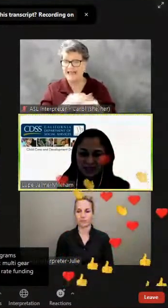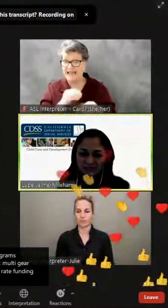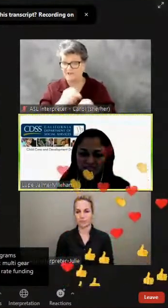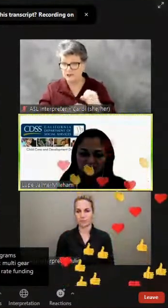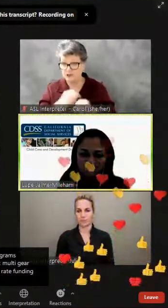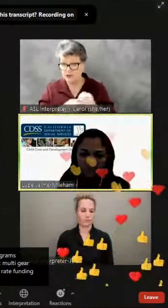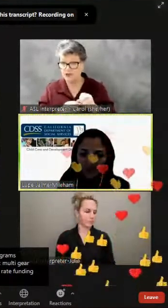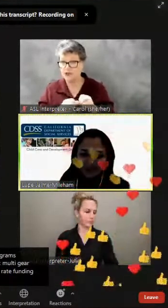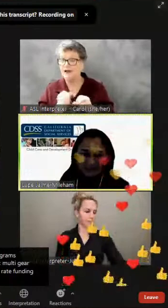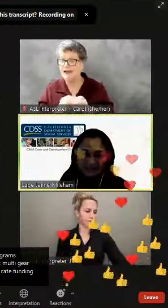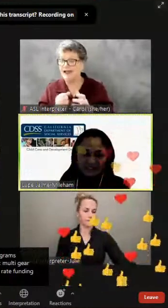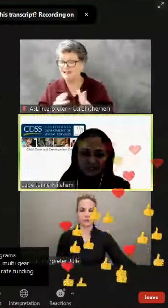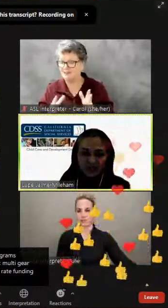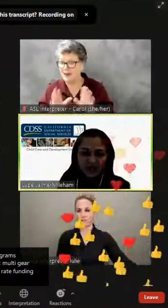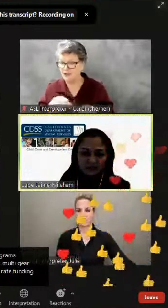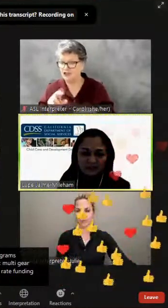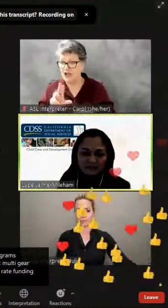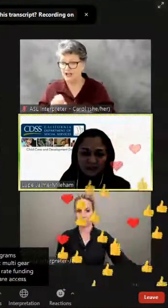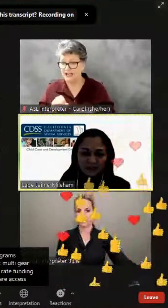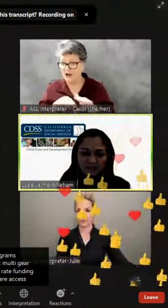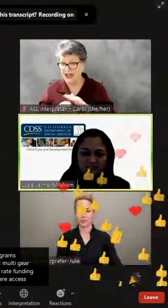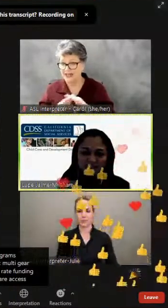and expanding childcare access to